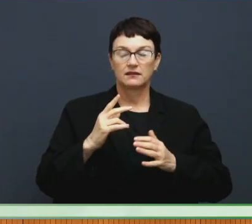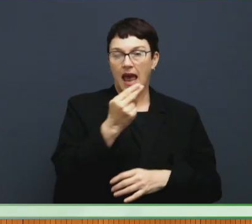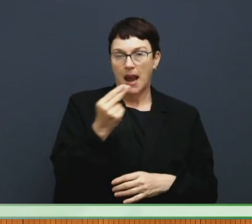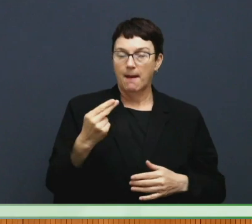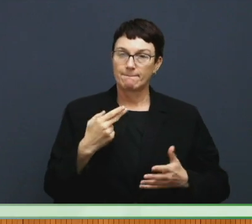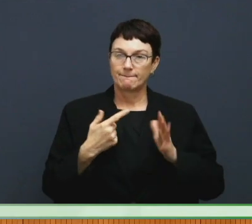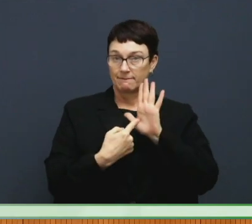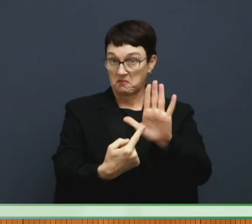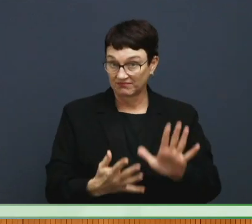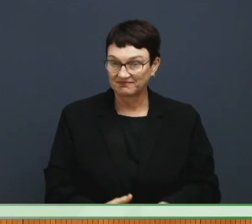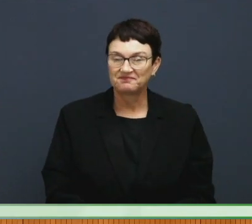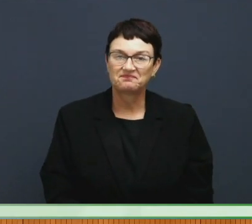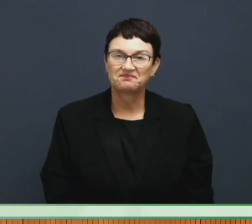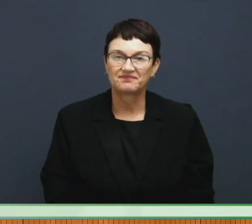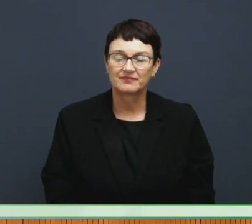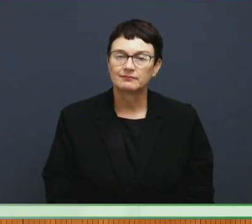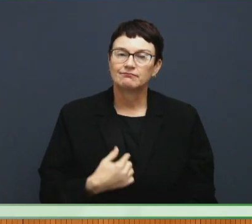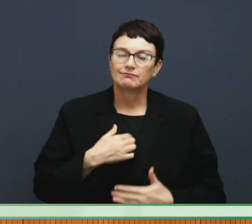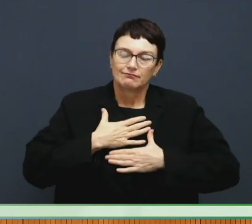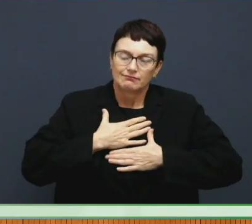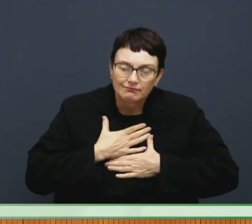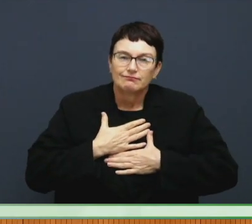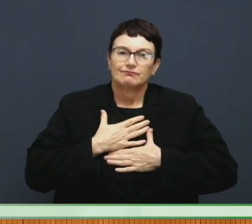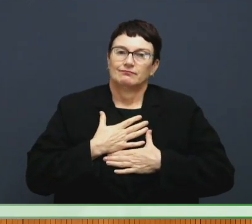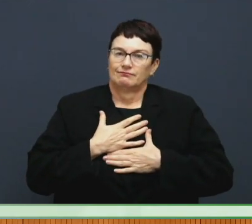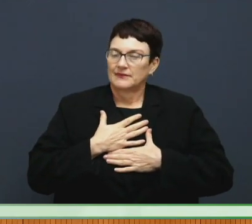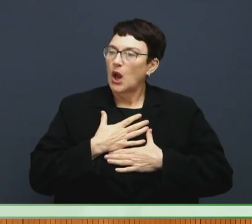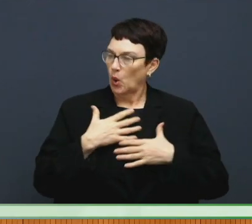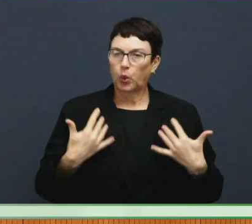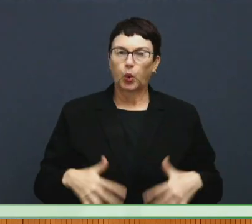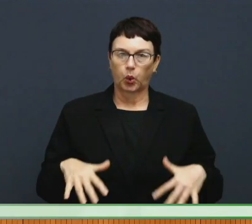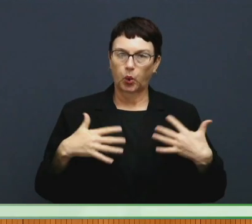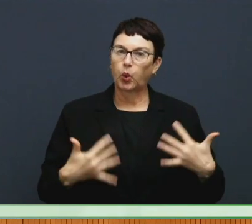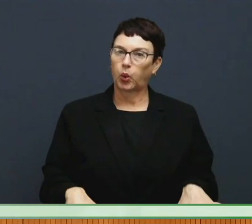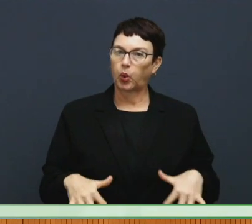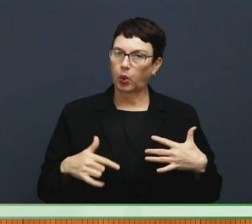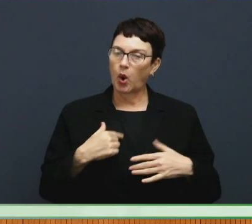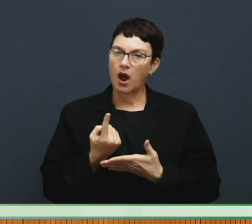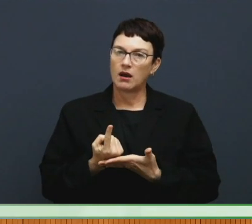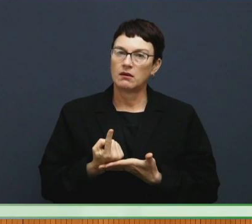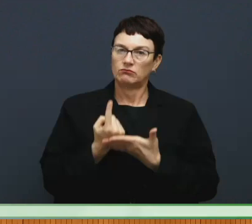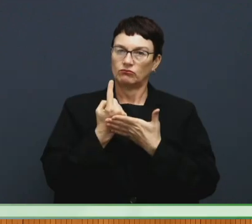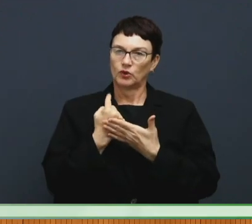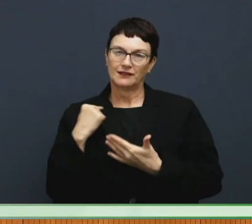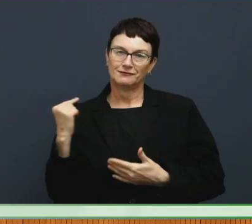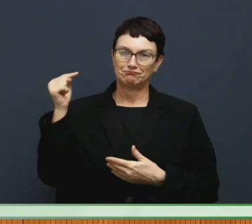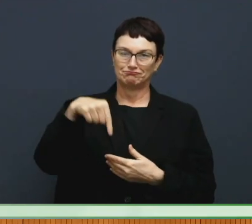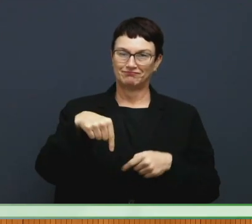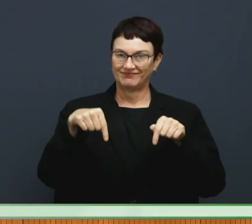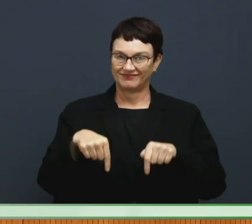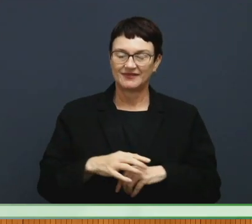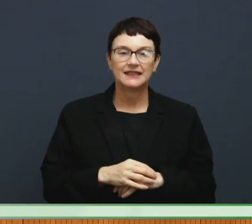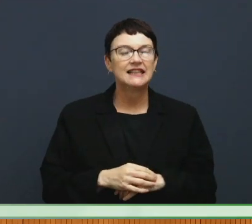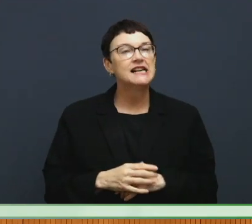it really is a privilege to be here this afternoon. I would like to start my presentation with a quote